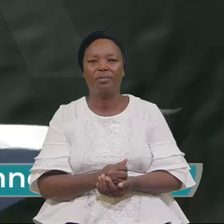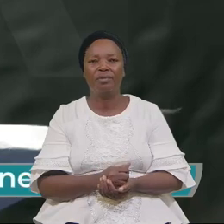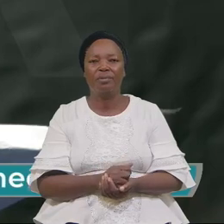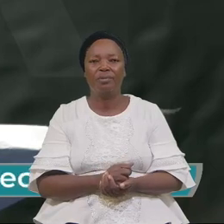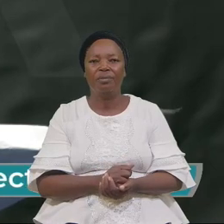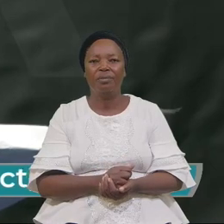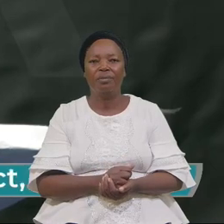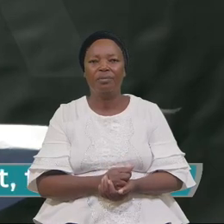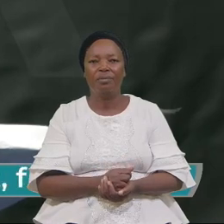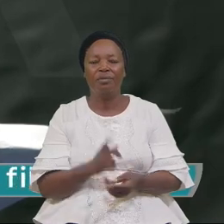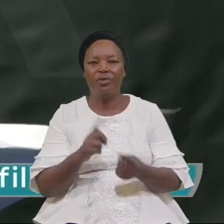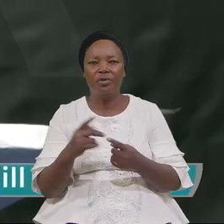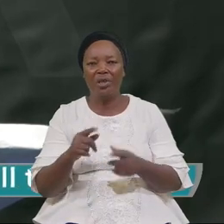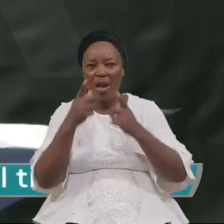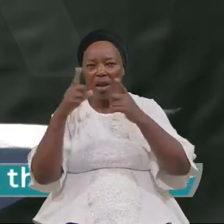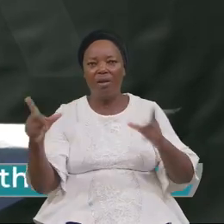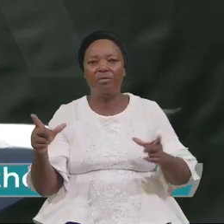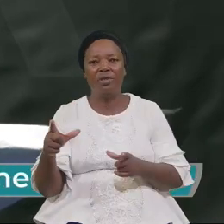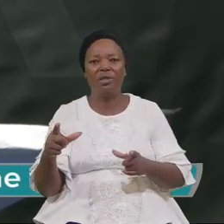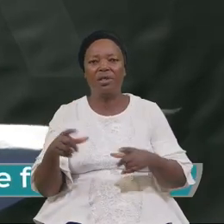to the language section.